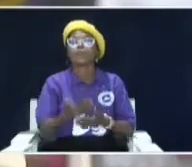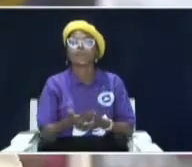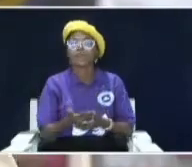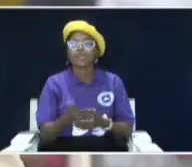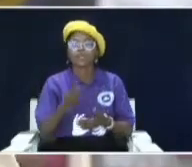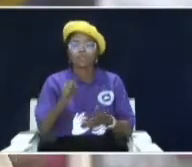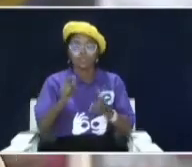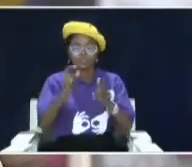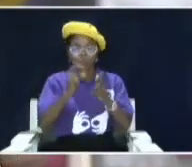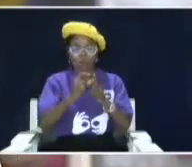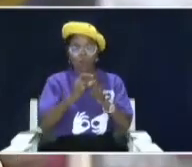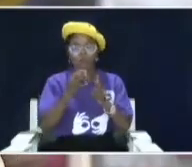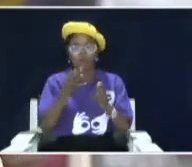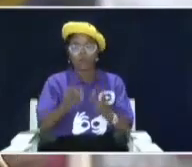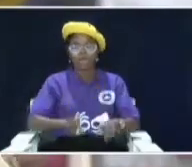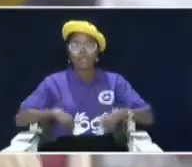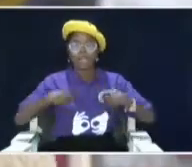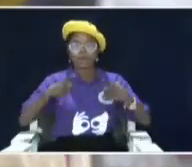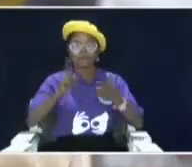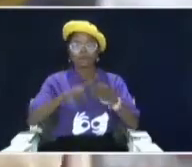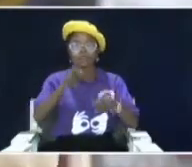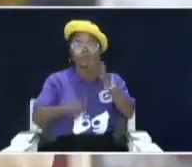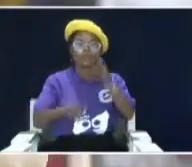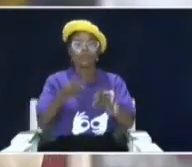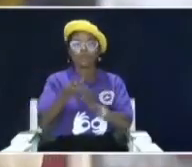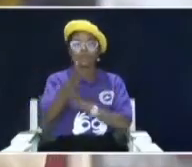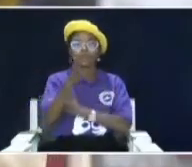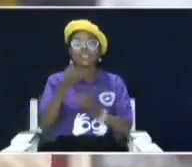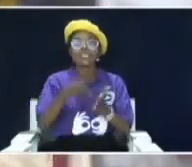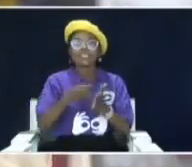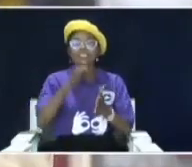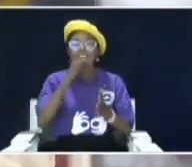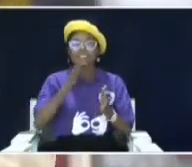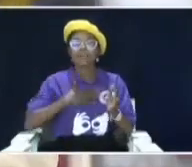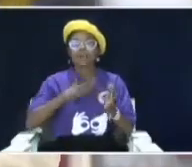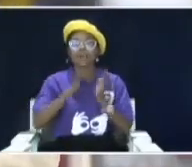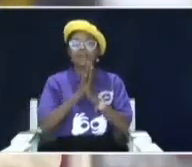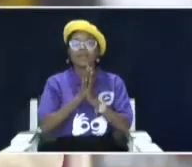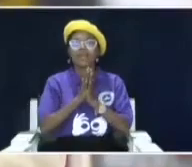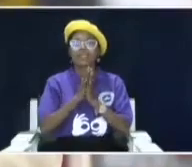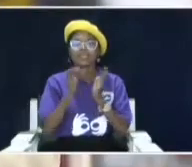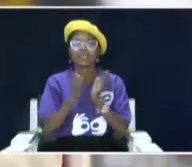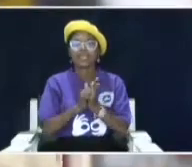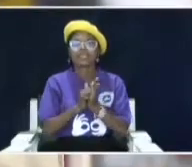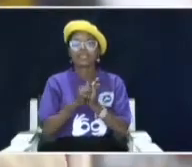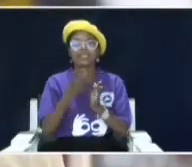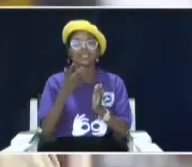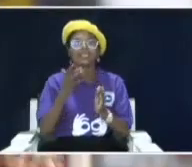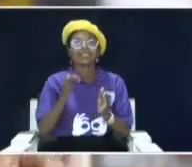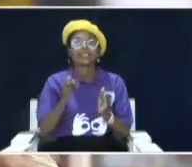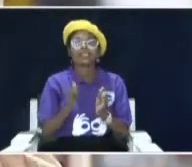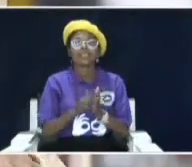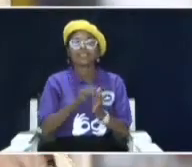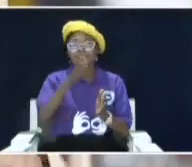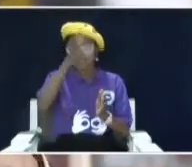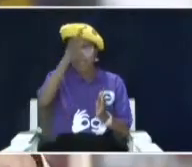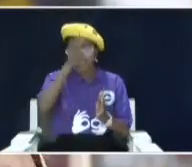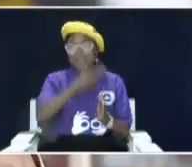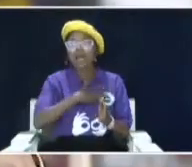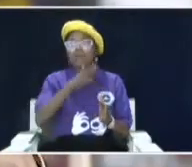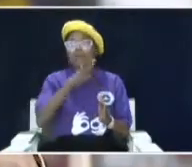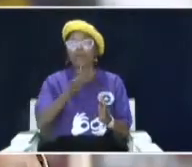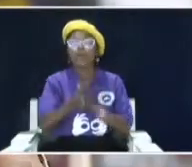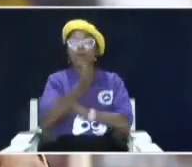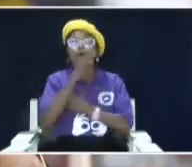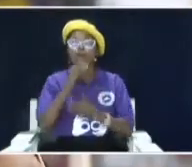the word of life to the people of God. It is my prayer, Daddy and Mommy, that the Lord will continue to lift you